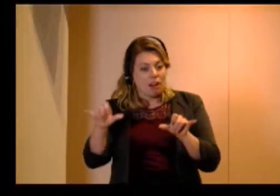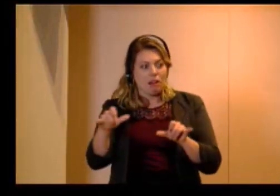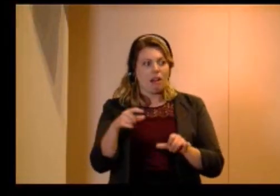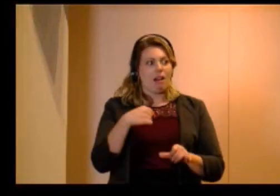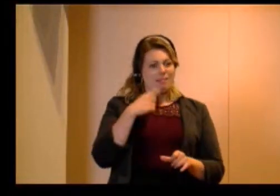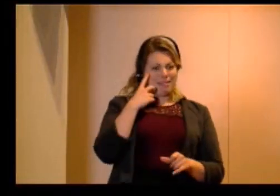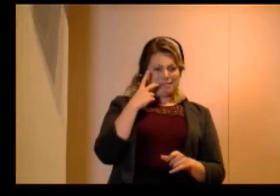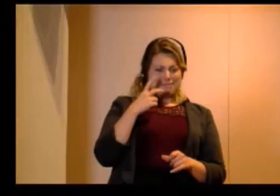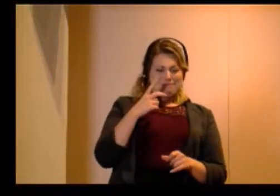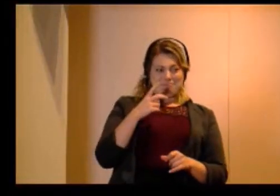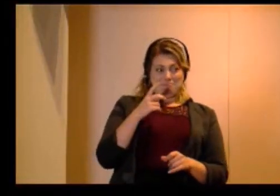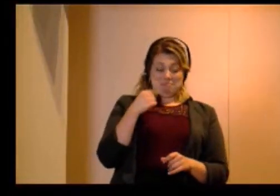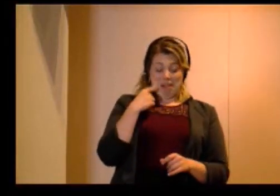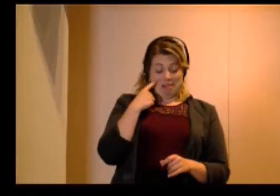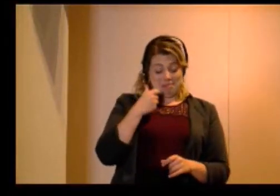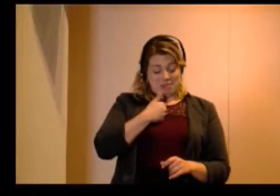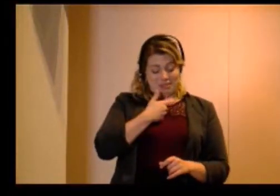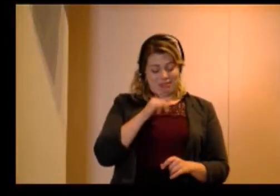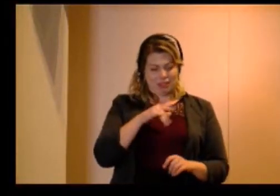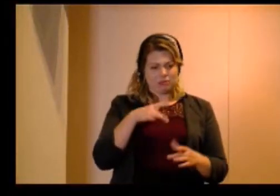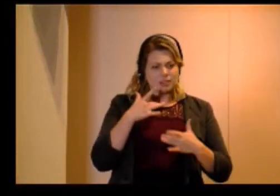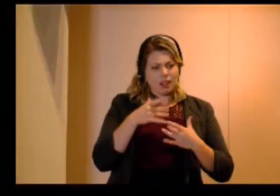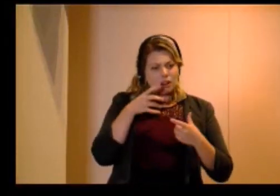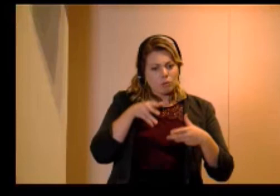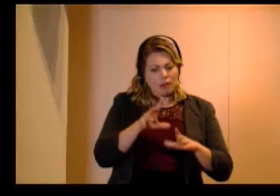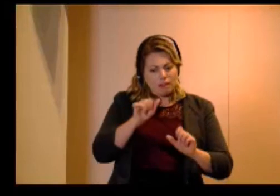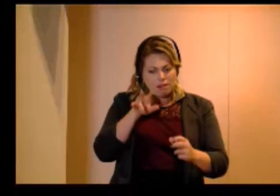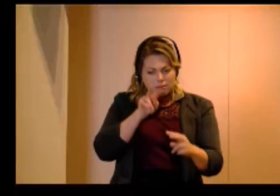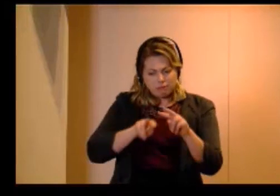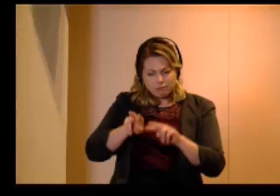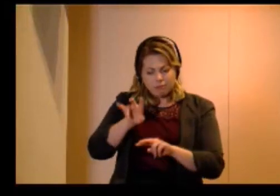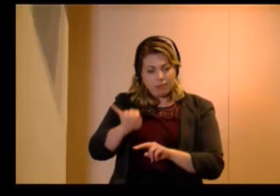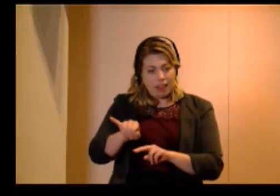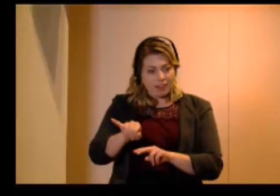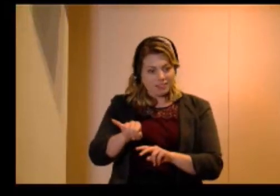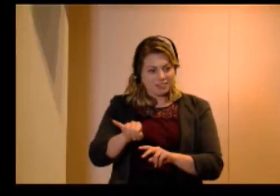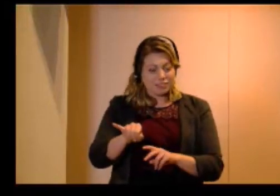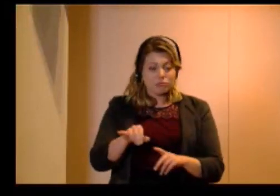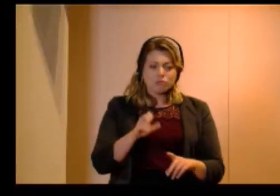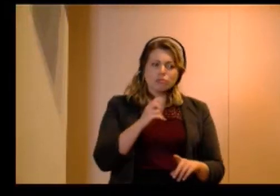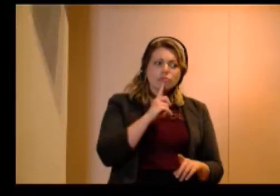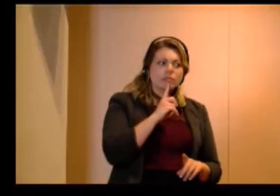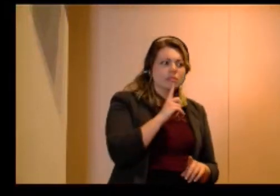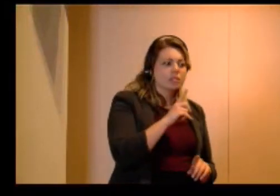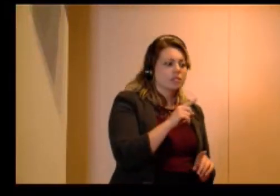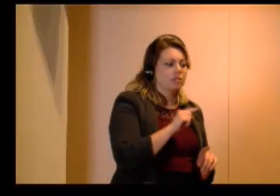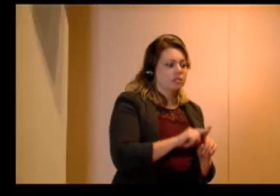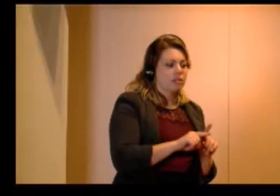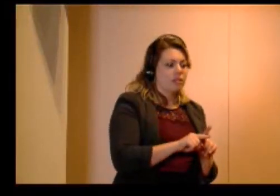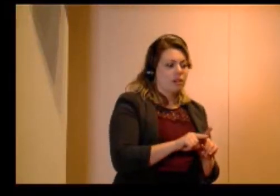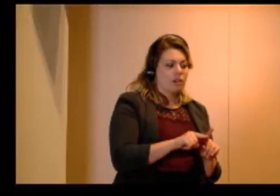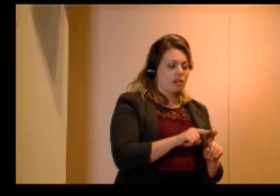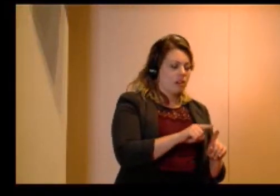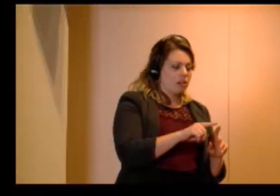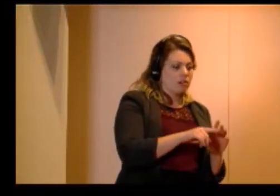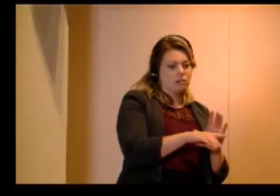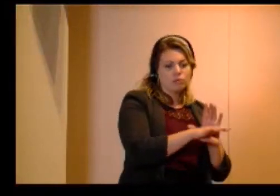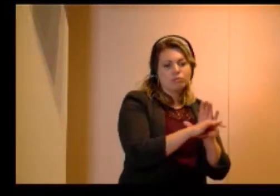the collections, especially for curators and folks, research scientists who are always looking